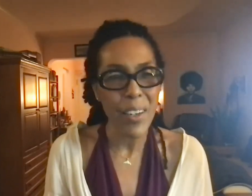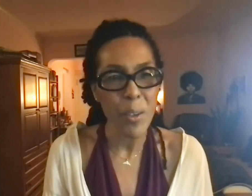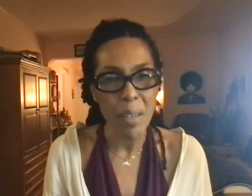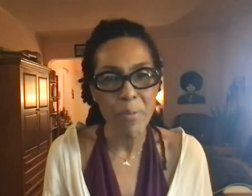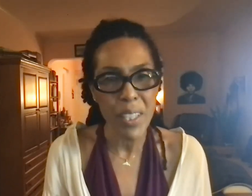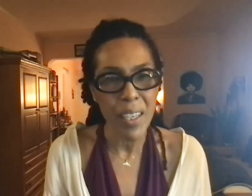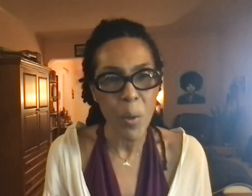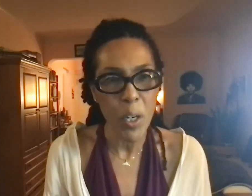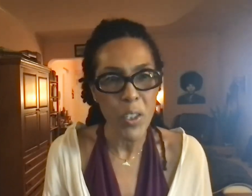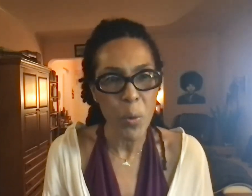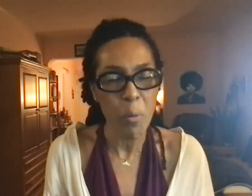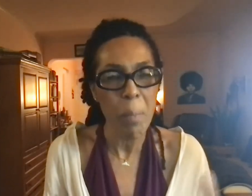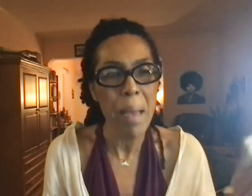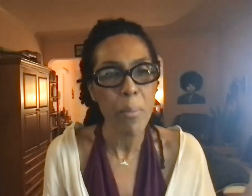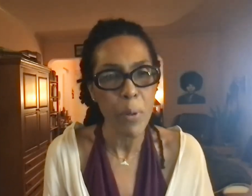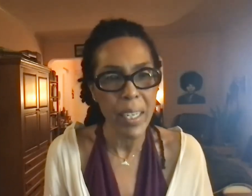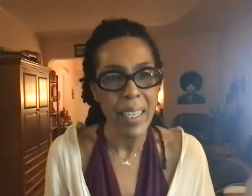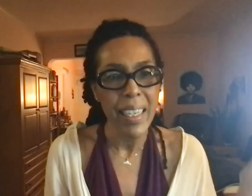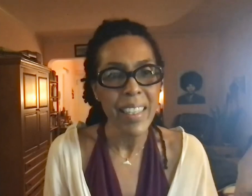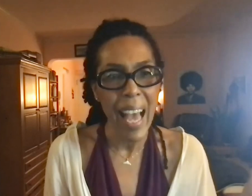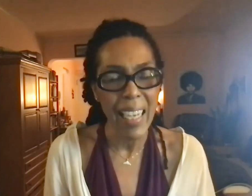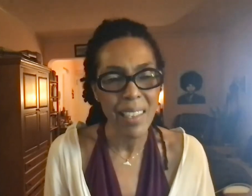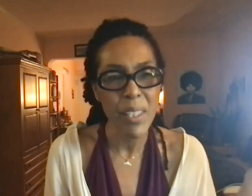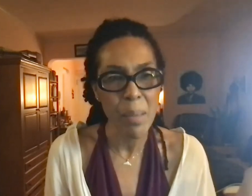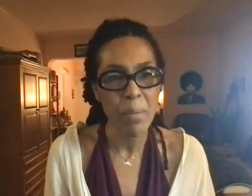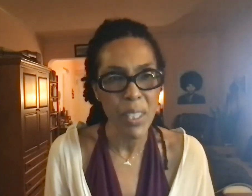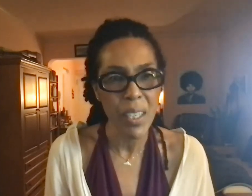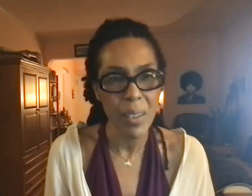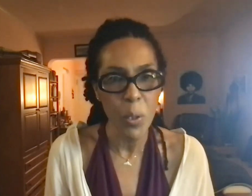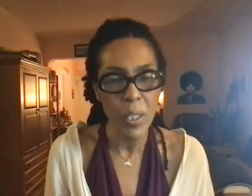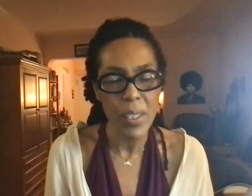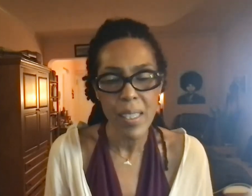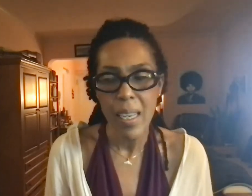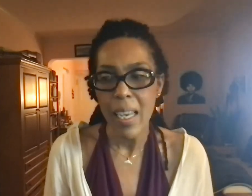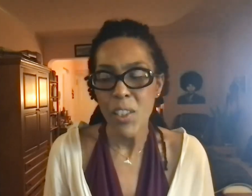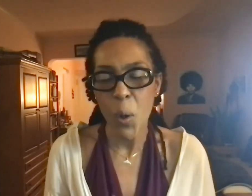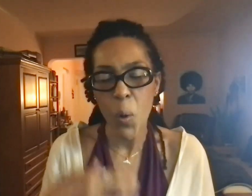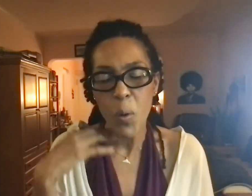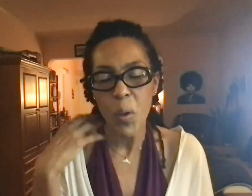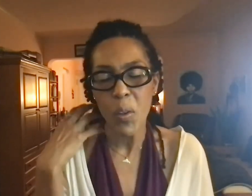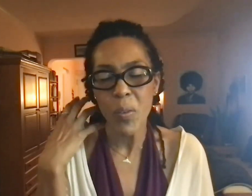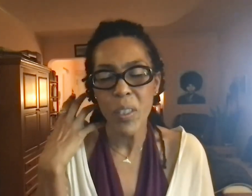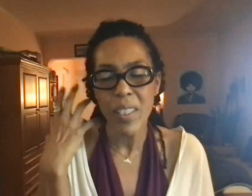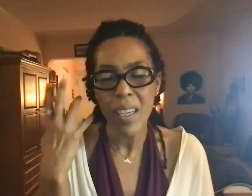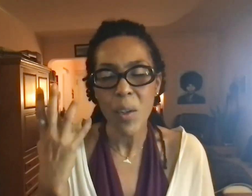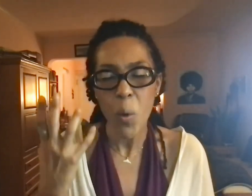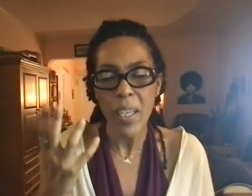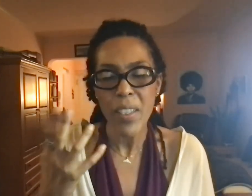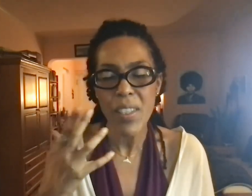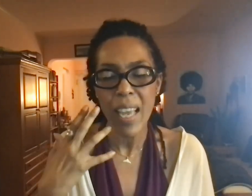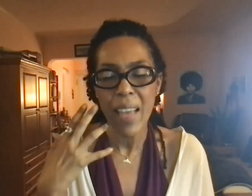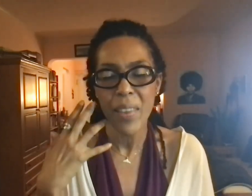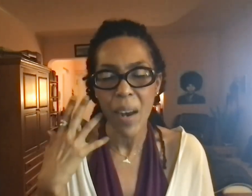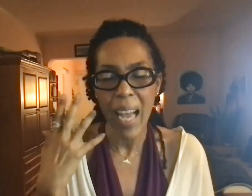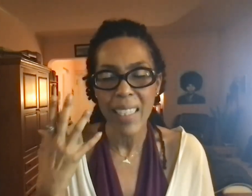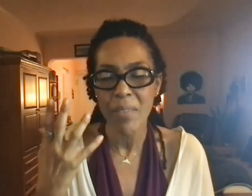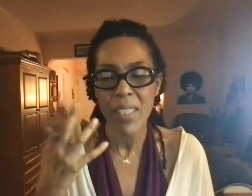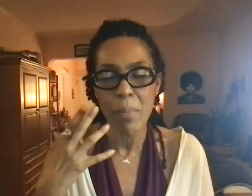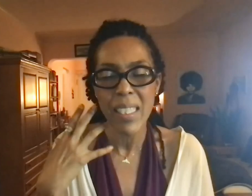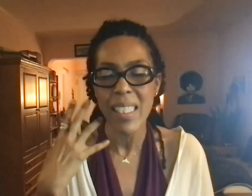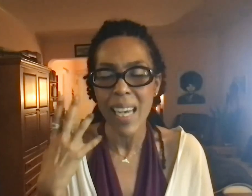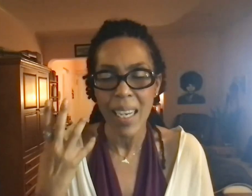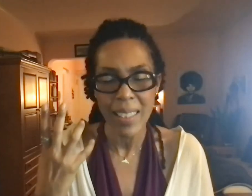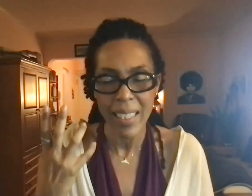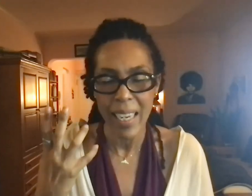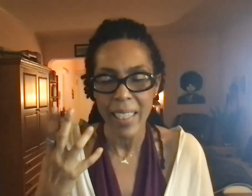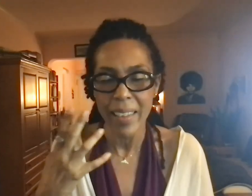in honor of the Young Lords, or remembering the activism of the Young Lords. So the Young Lords and their activism